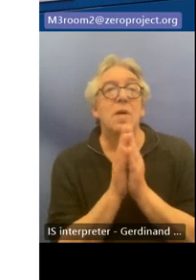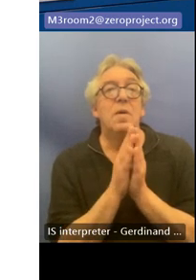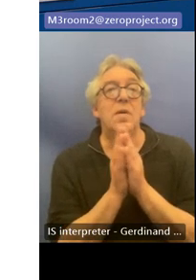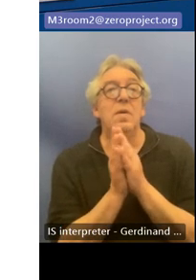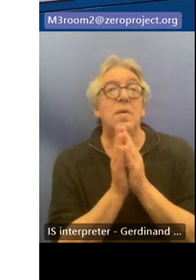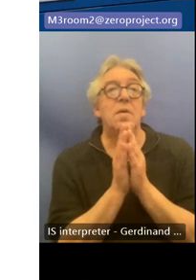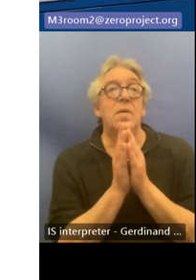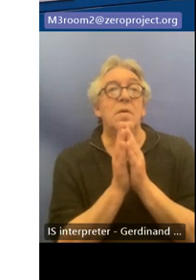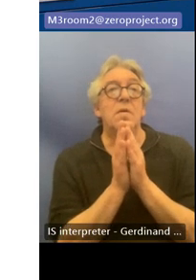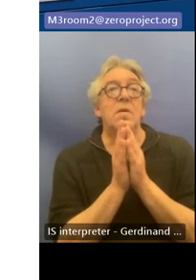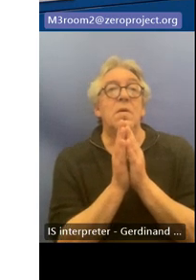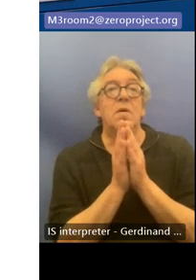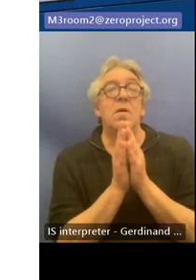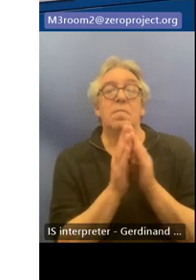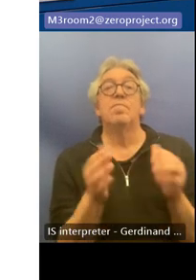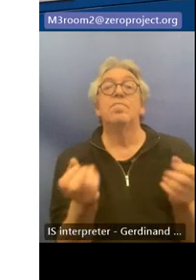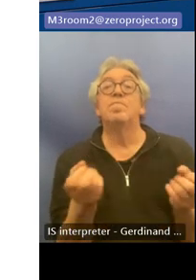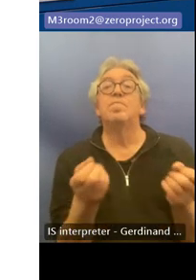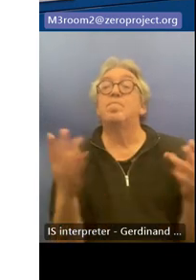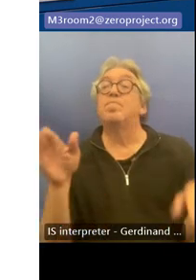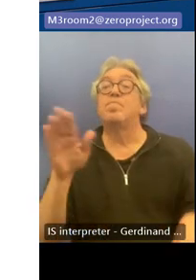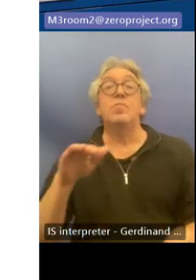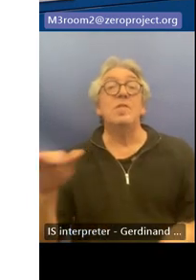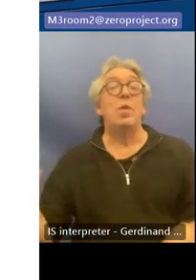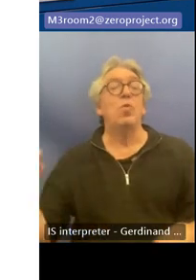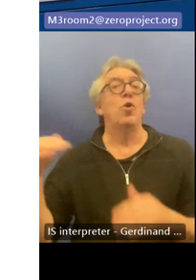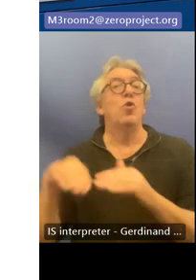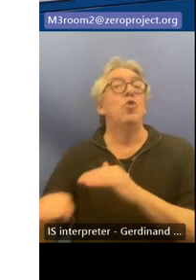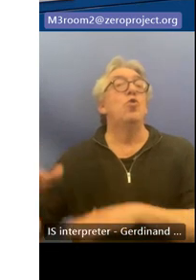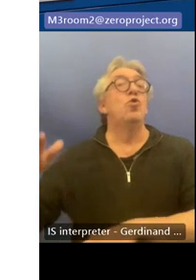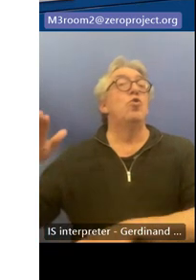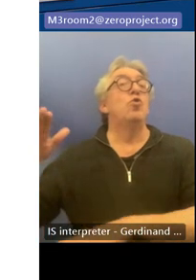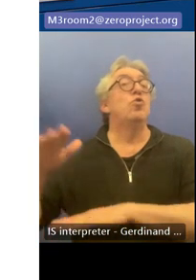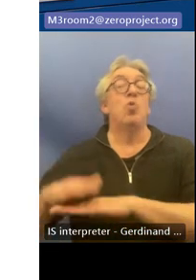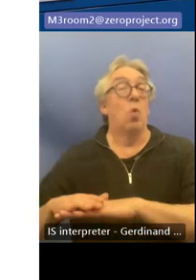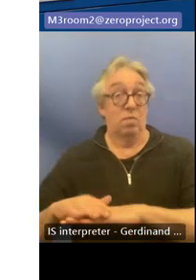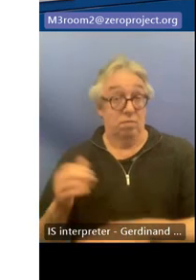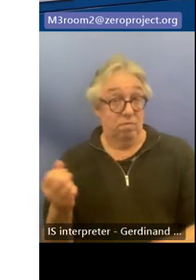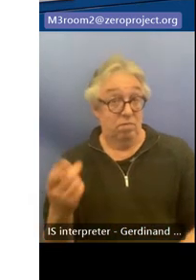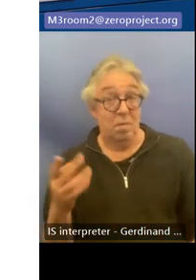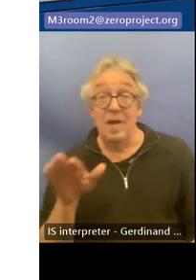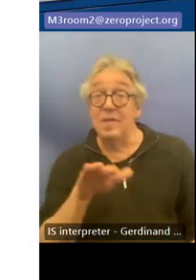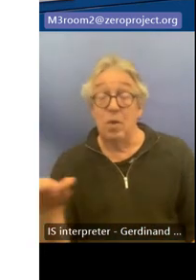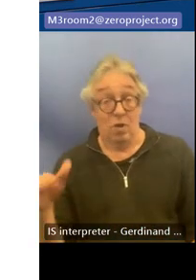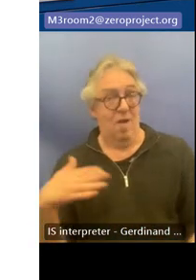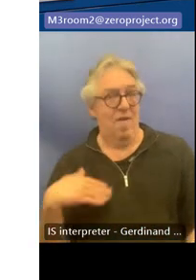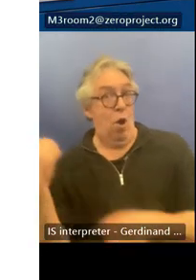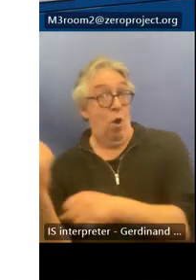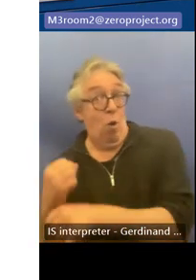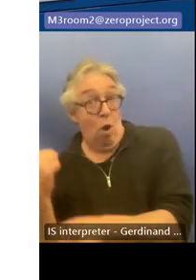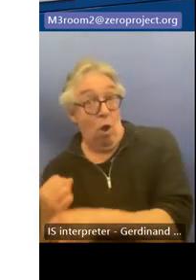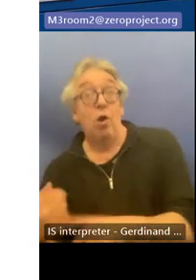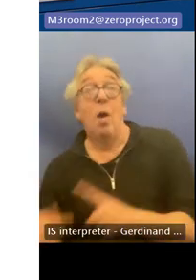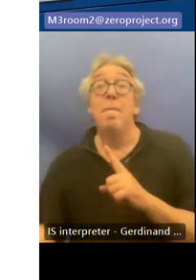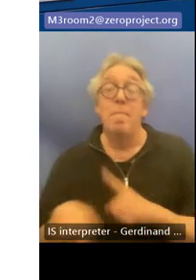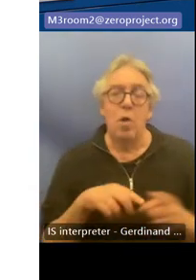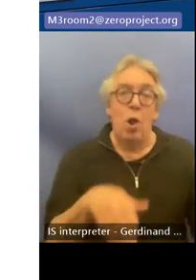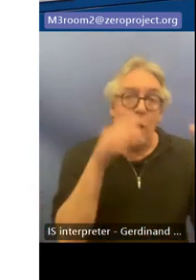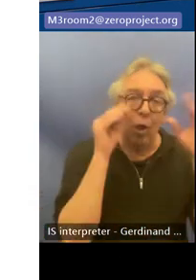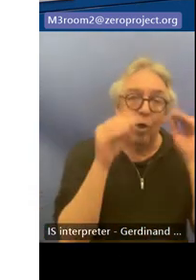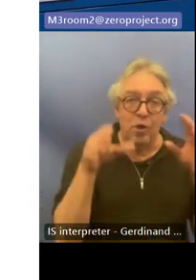enrolled in the schools are participating there. So working children are also participating, learning with children